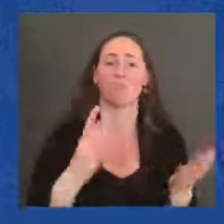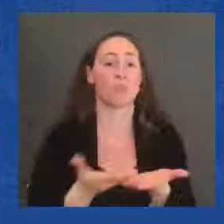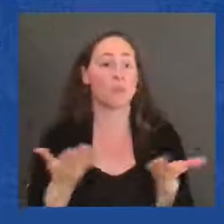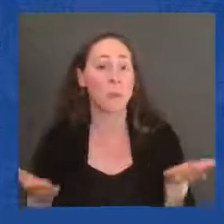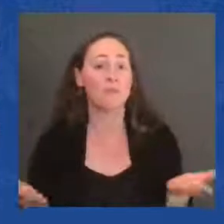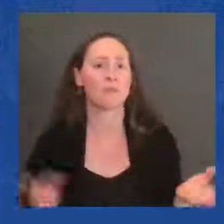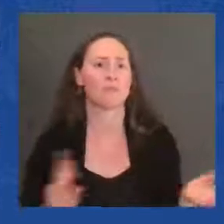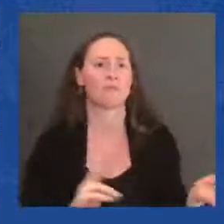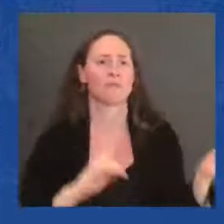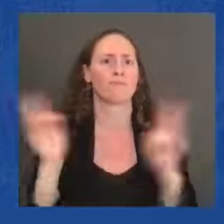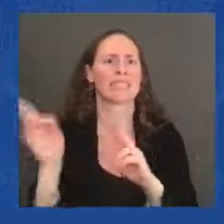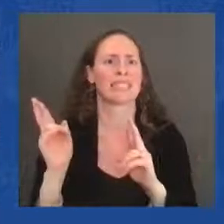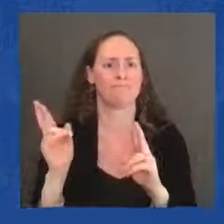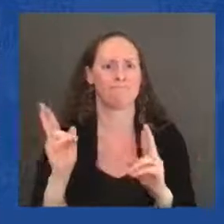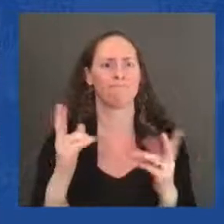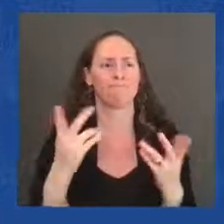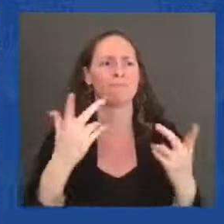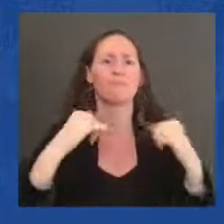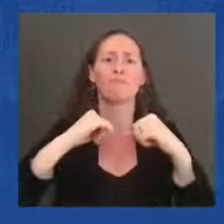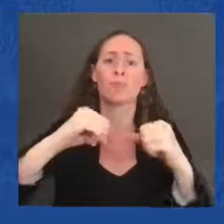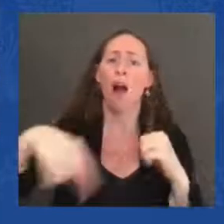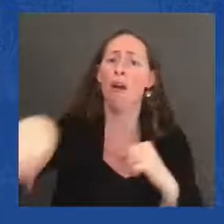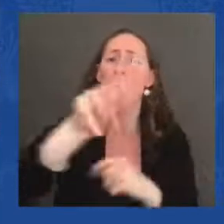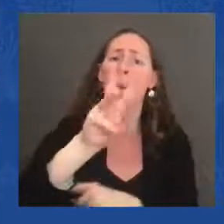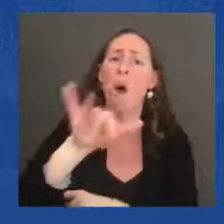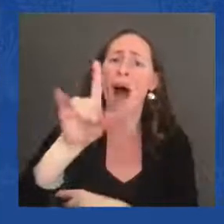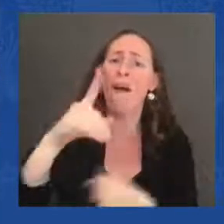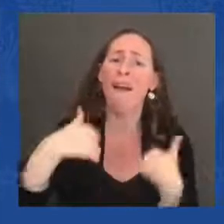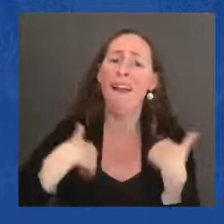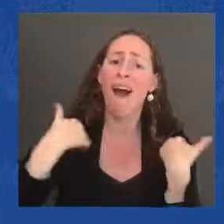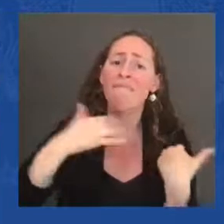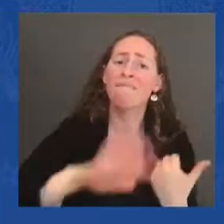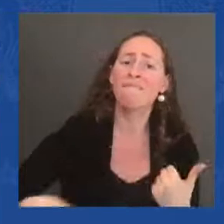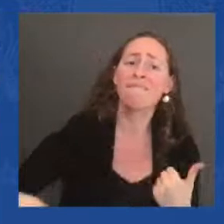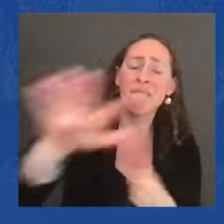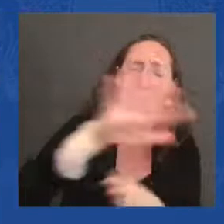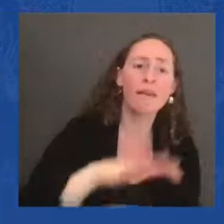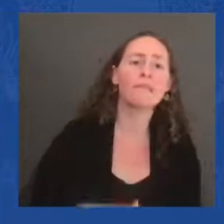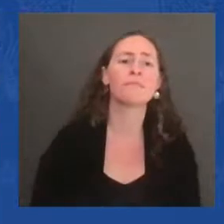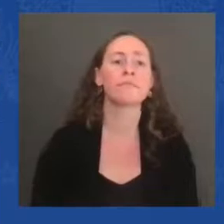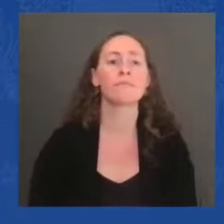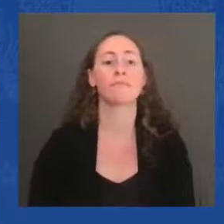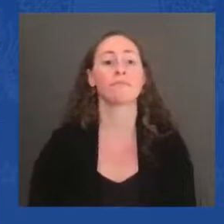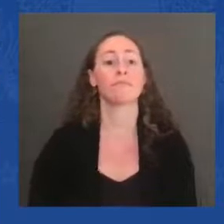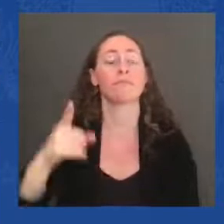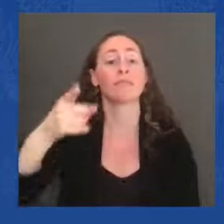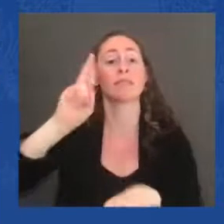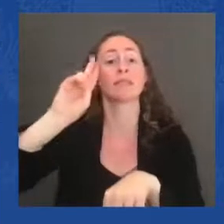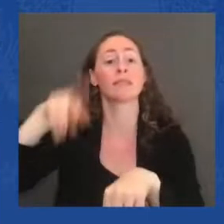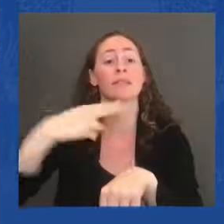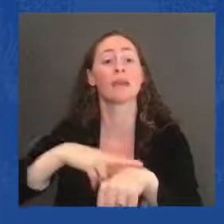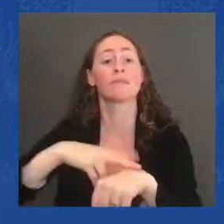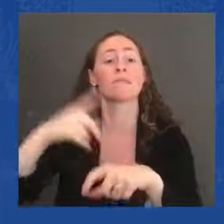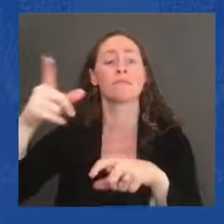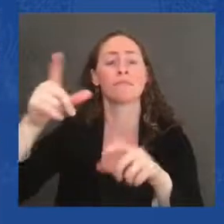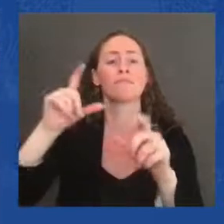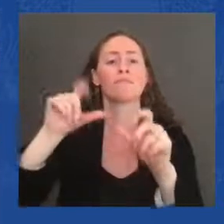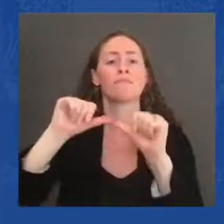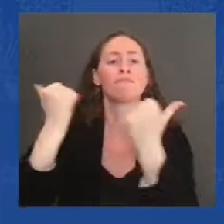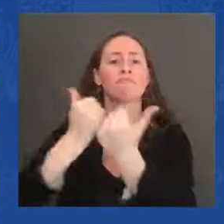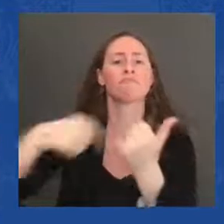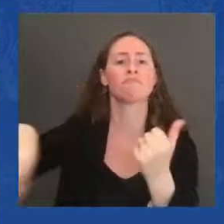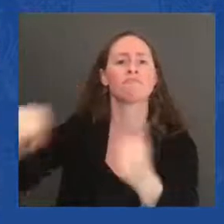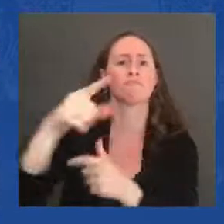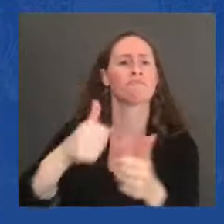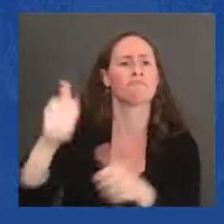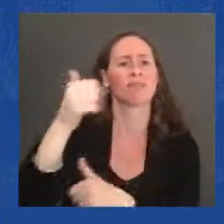State Foresters Wildland Committee, I really do appreciate you coming and putting this focus on wildland fire suppression and what we can all